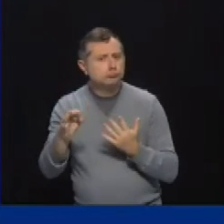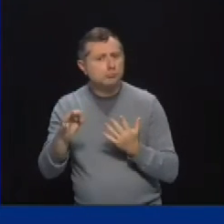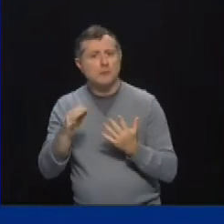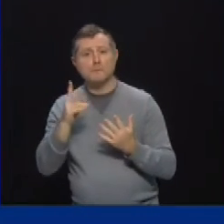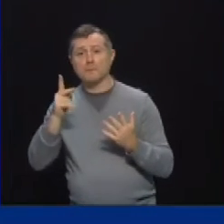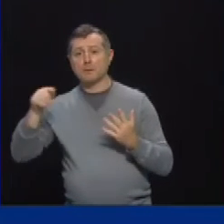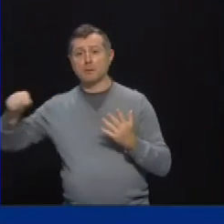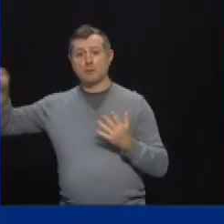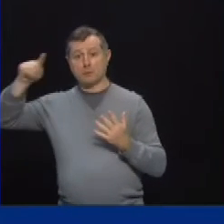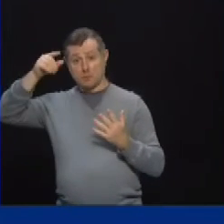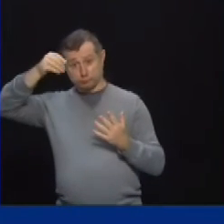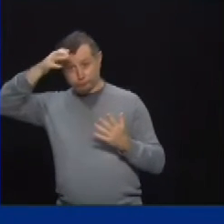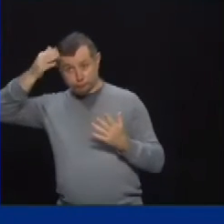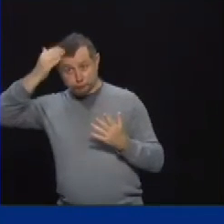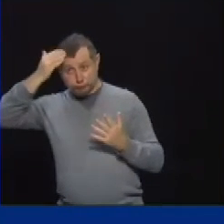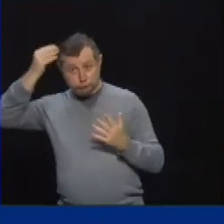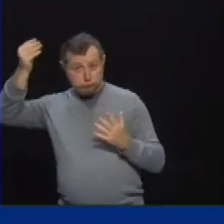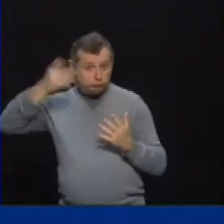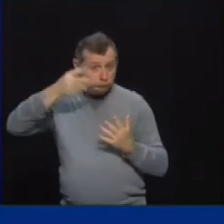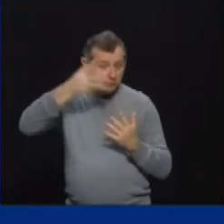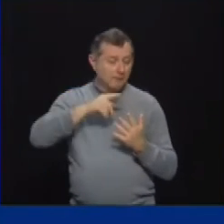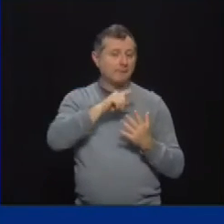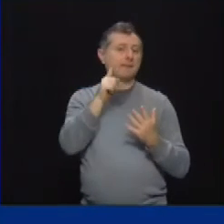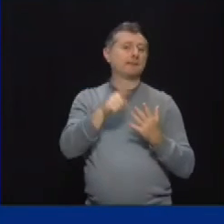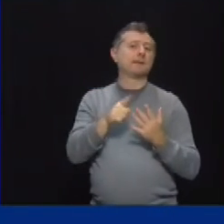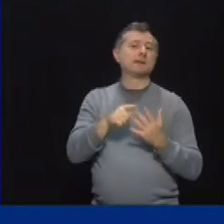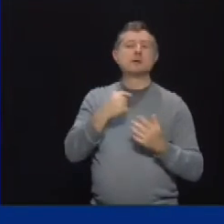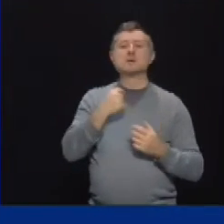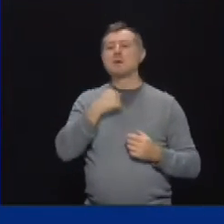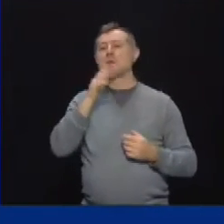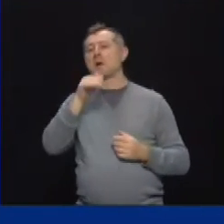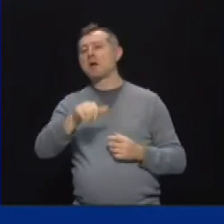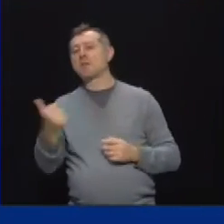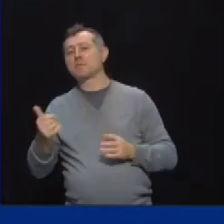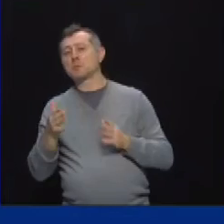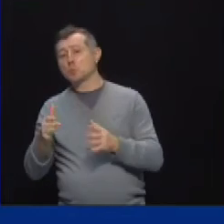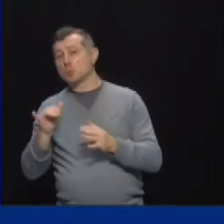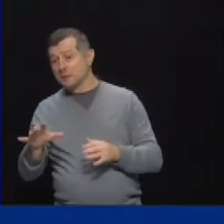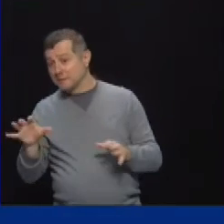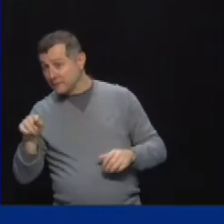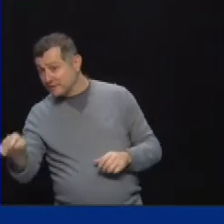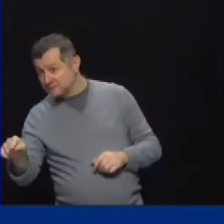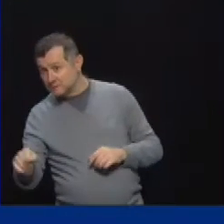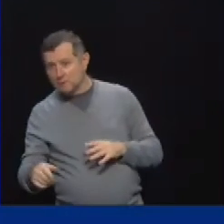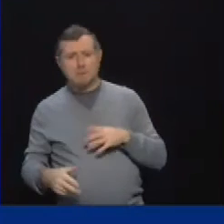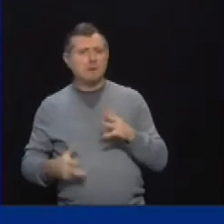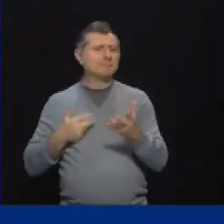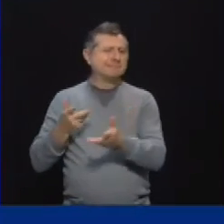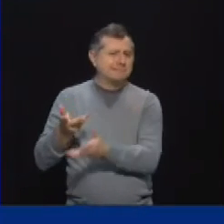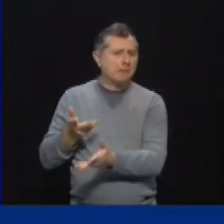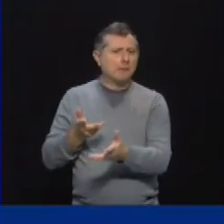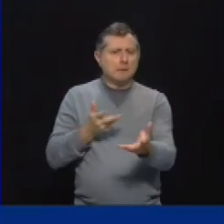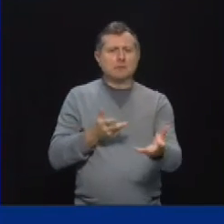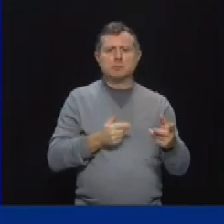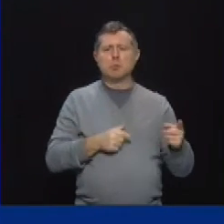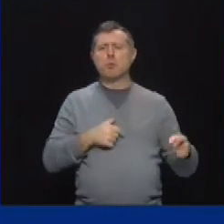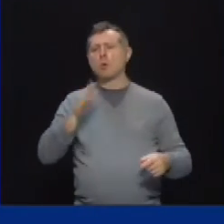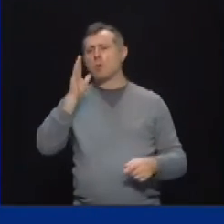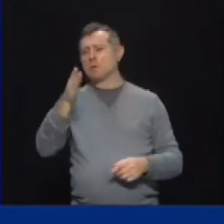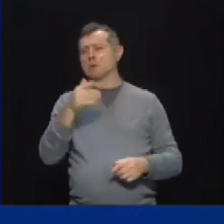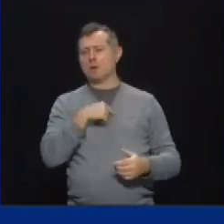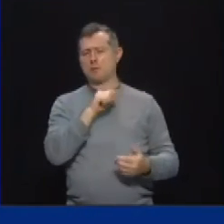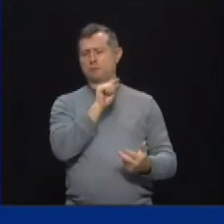also, is there another way to do it? And those are the questions that I know you're going to allow me the time to ferret out to make sure we come to the